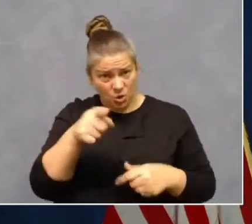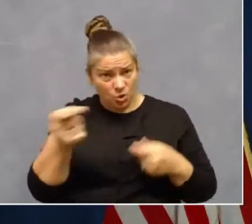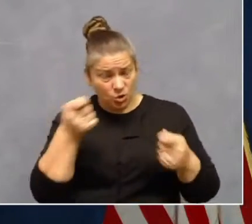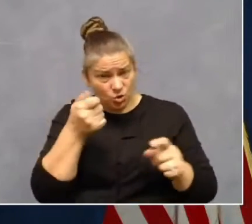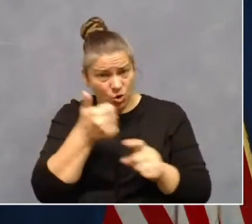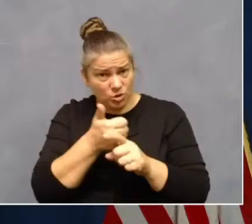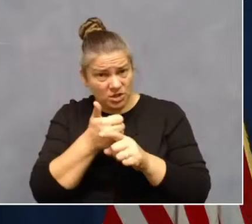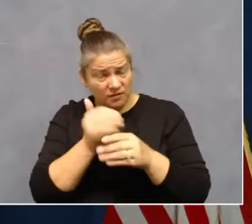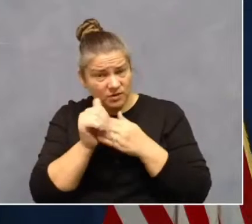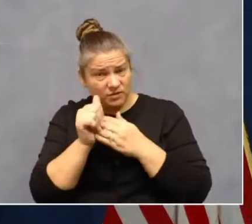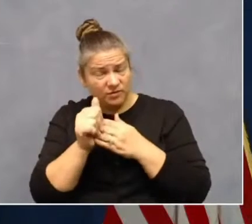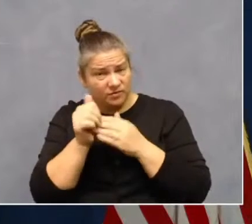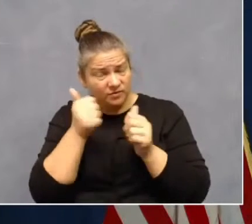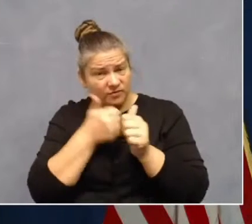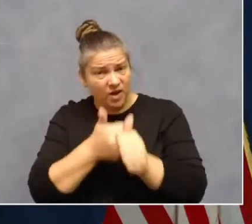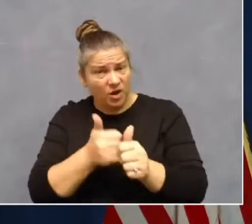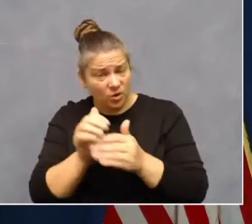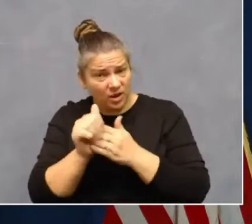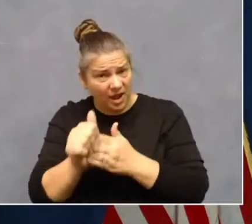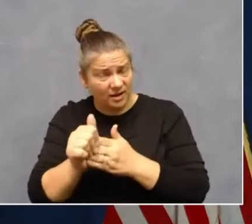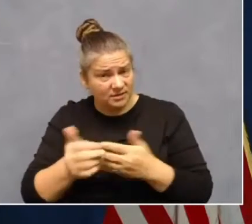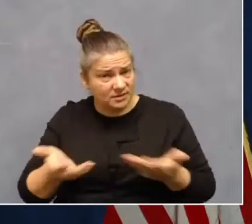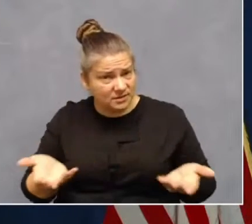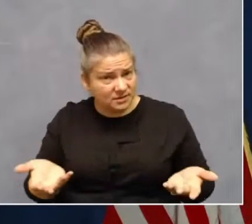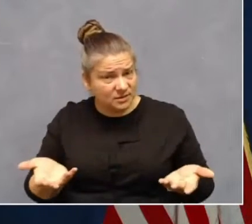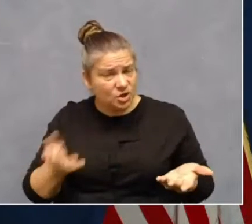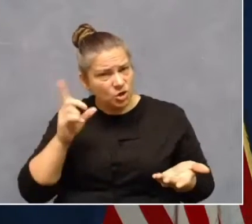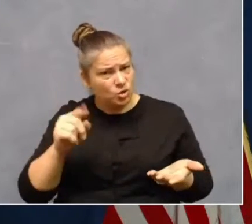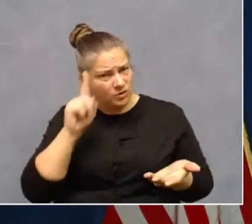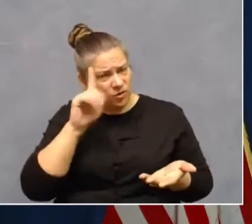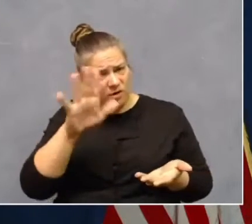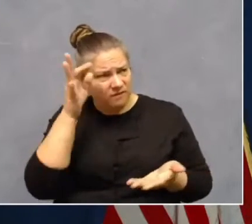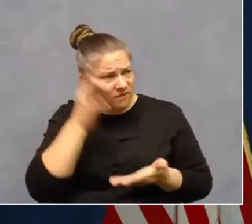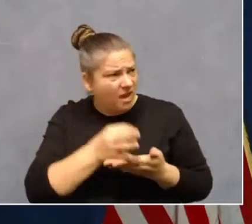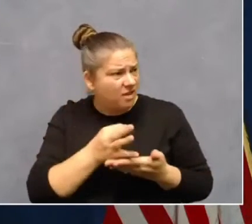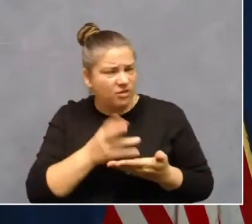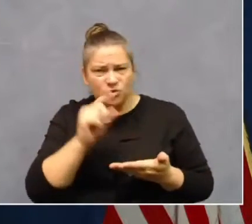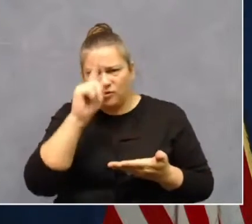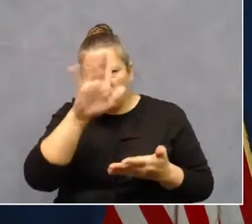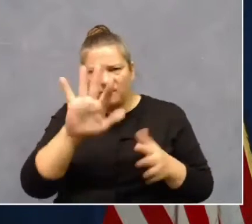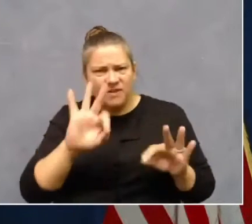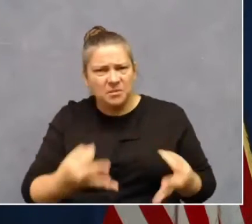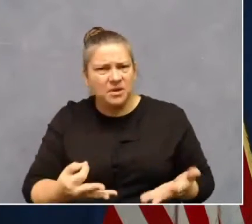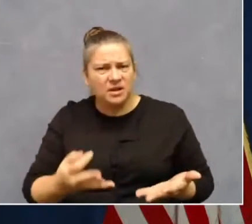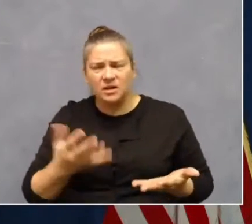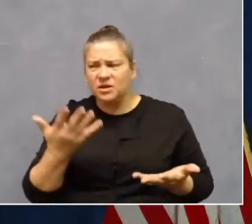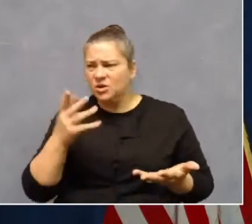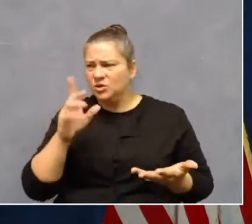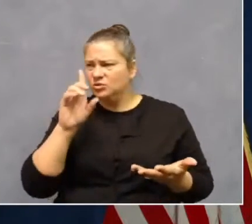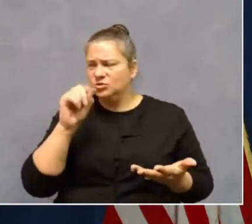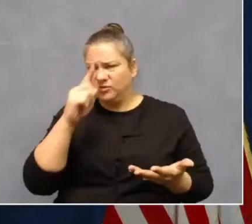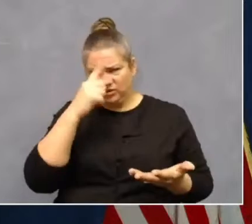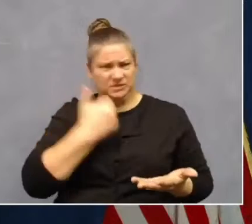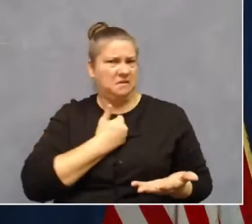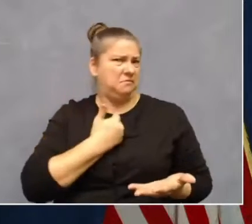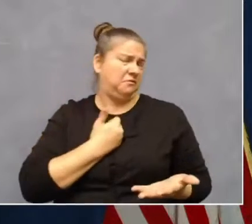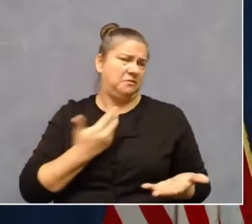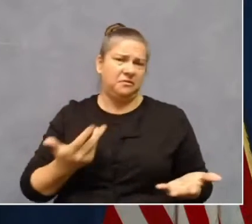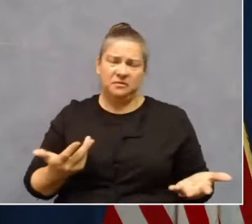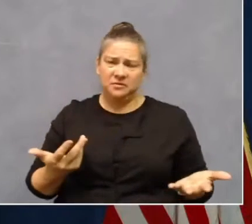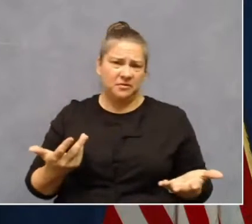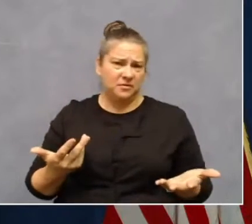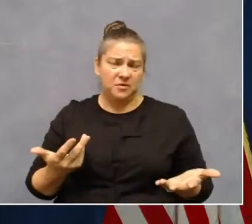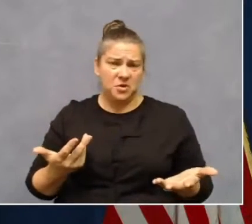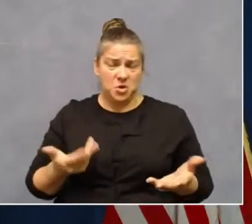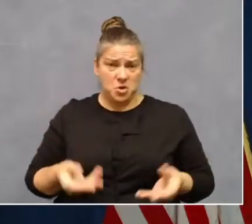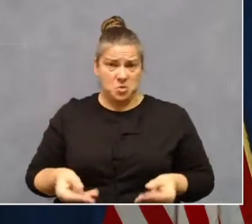and protect your neighbor? Do it for your faith, do it for your family, do it for yourself, because the more people